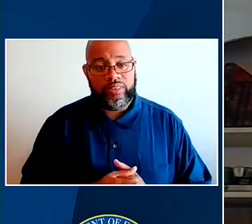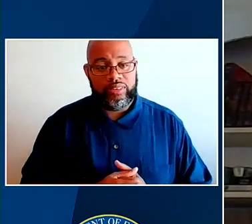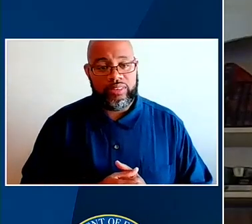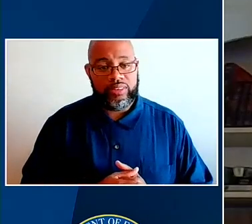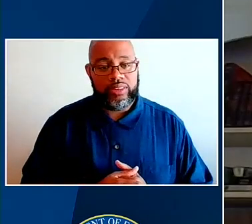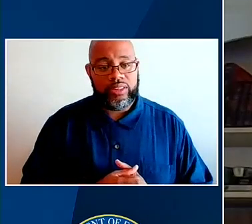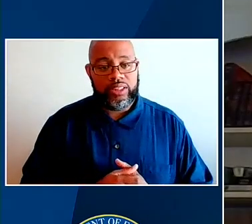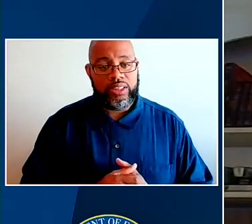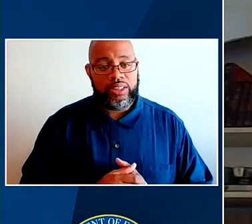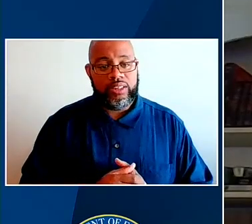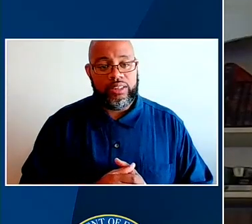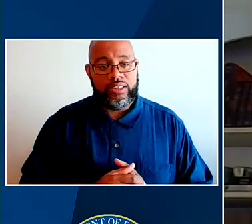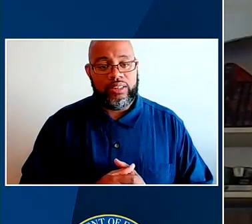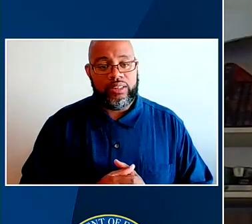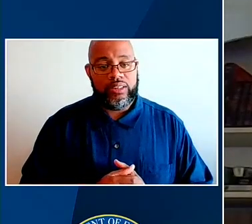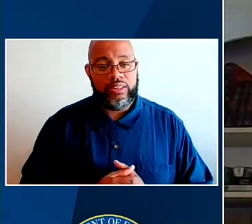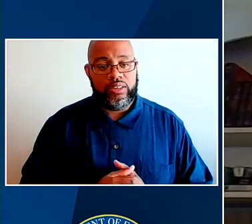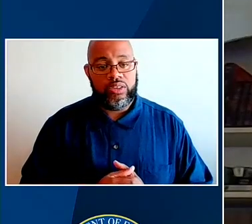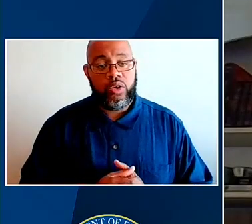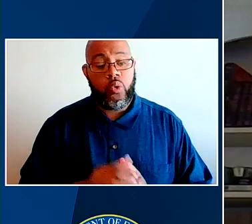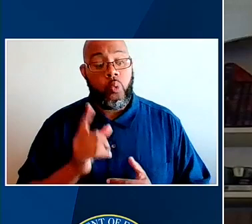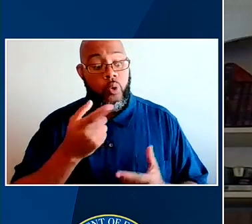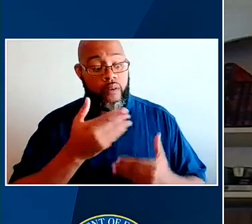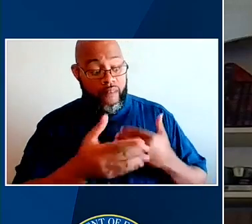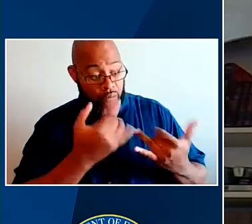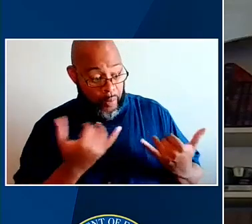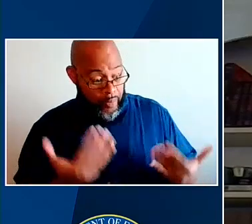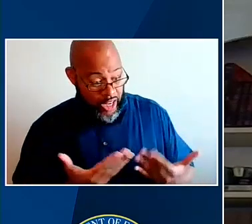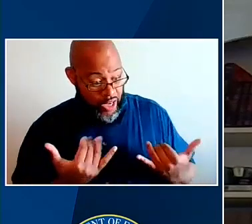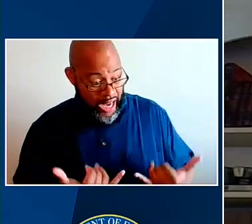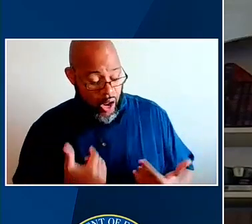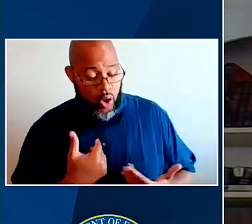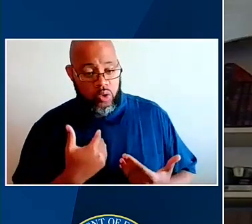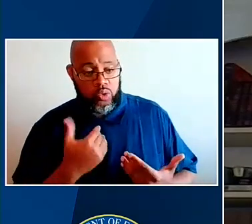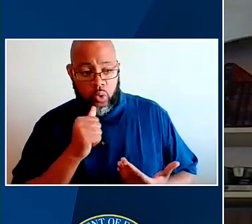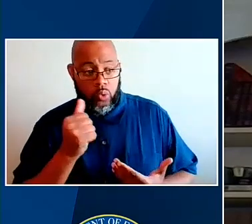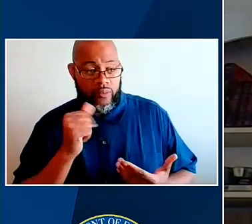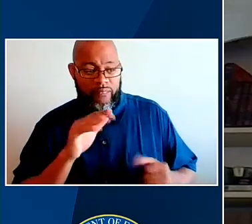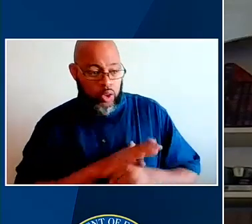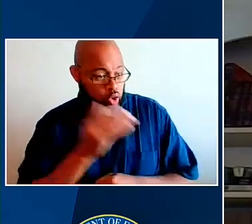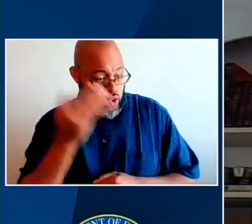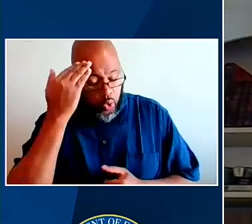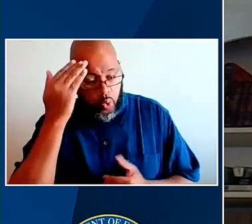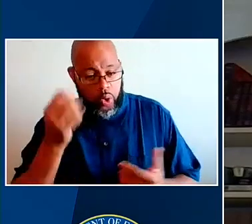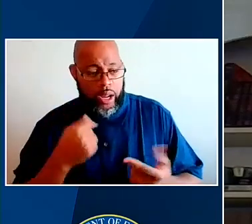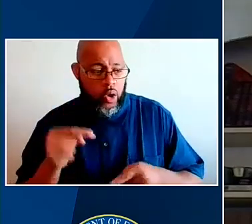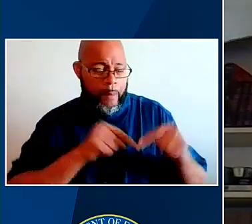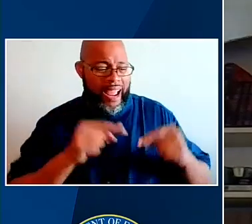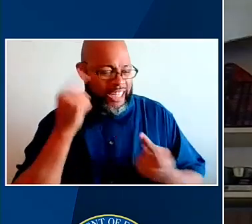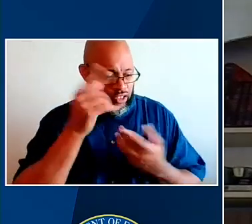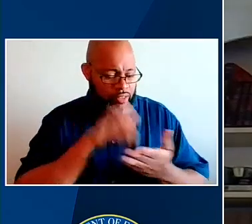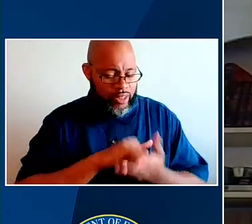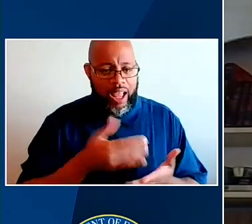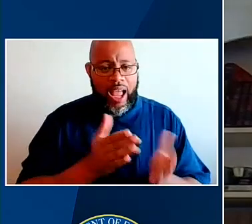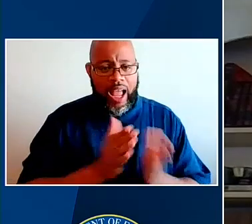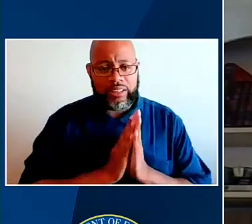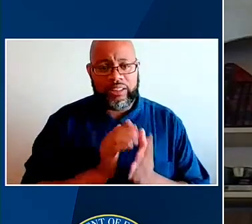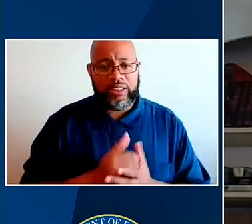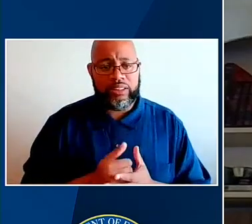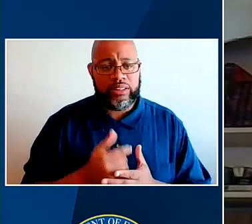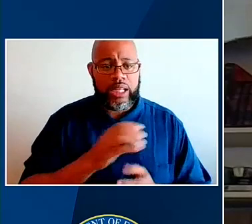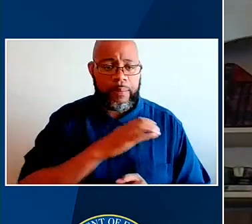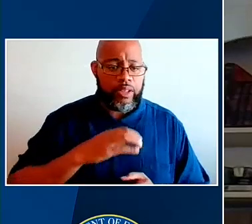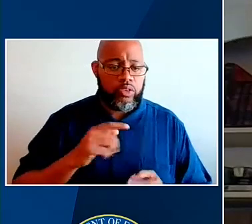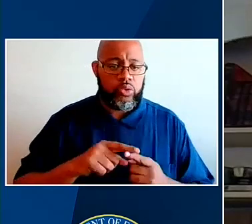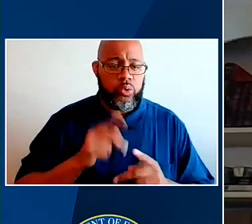regulation. Where we go from here, I think we don't 100% know. We have to go back and consider that. So I just ask the committee to